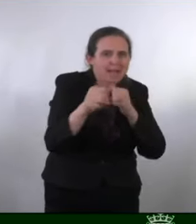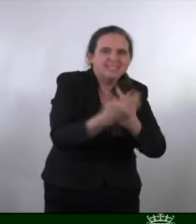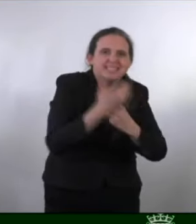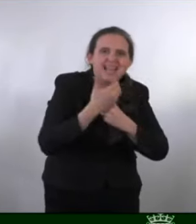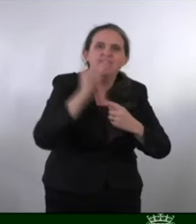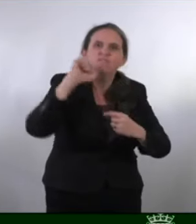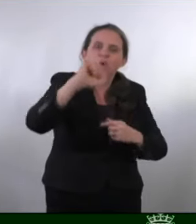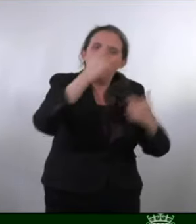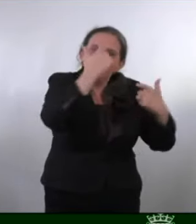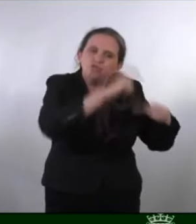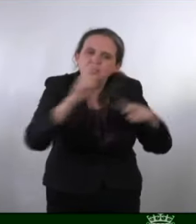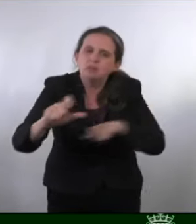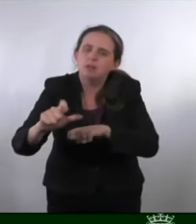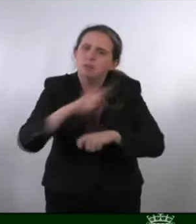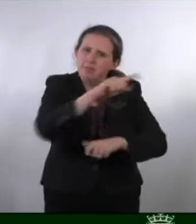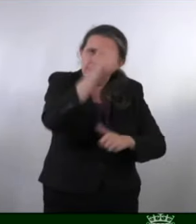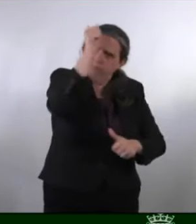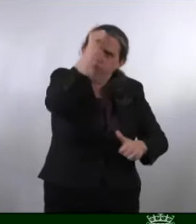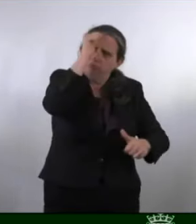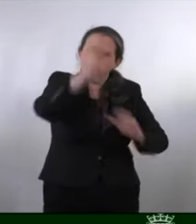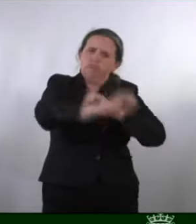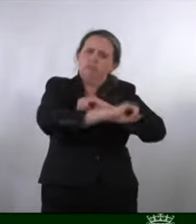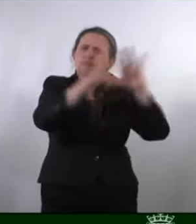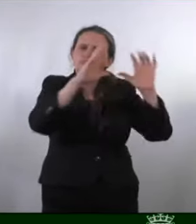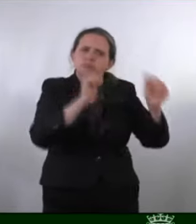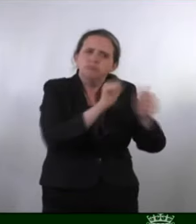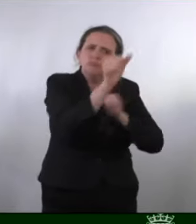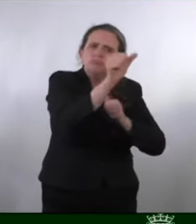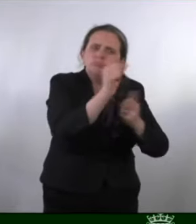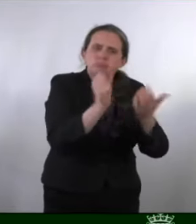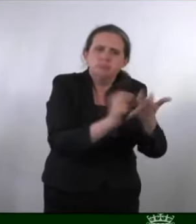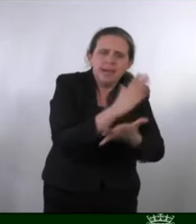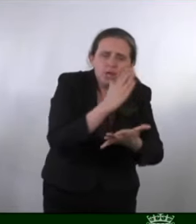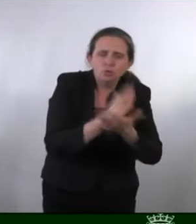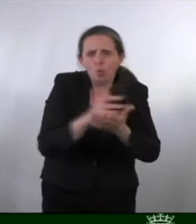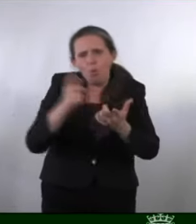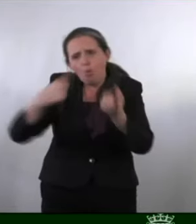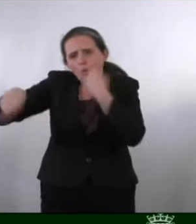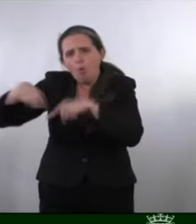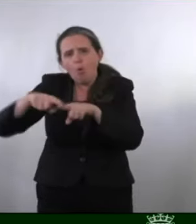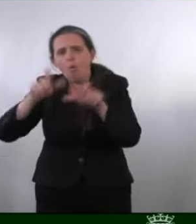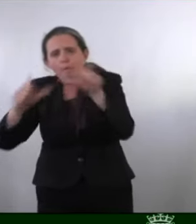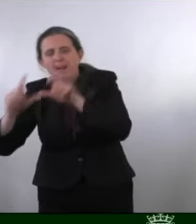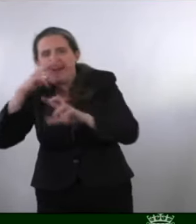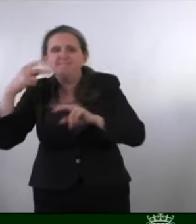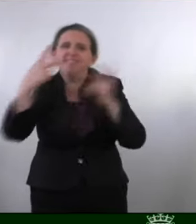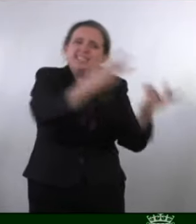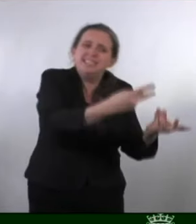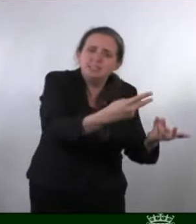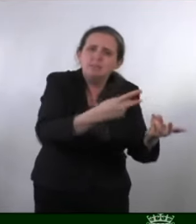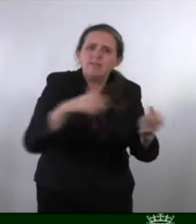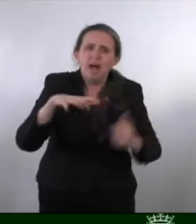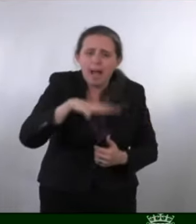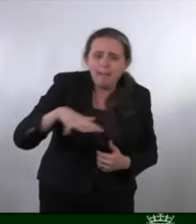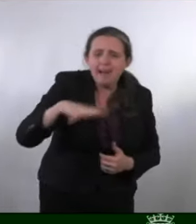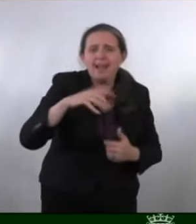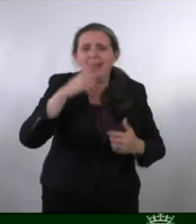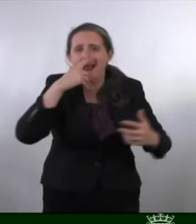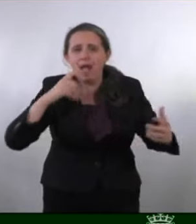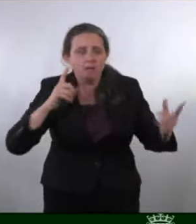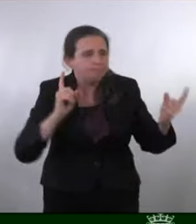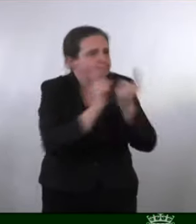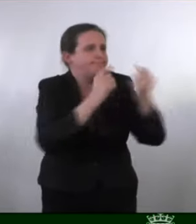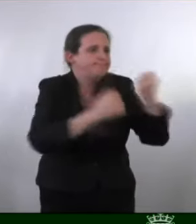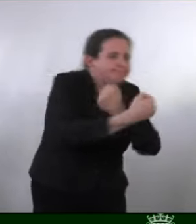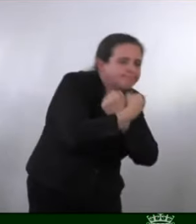other types of protection to ensure that people can see their loved ones and hug them. And that's what I